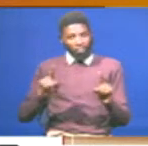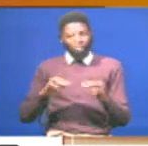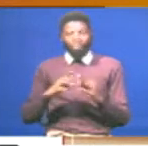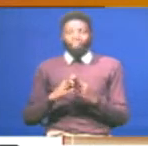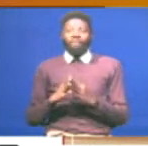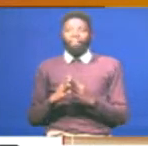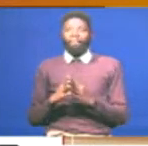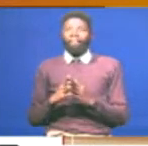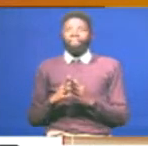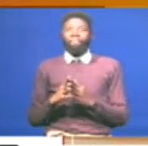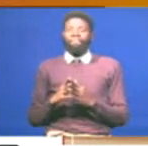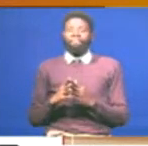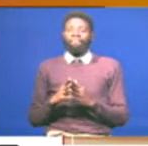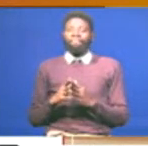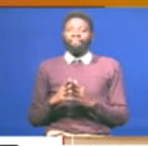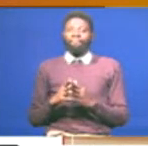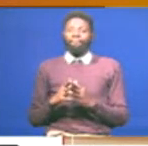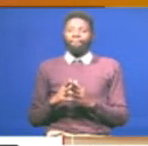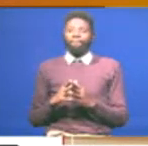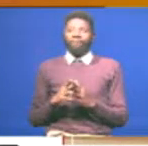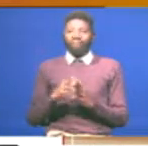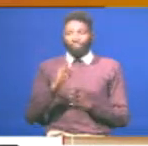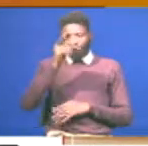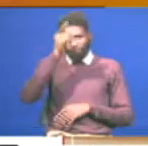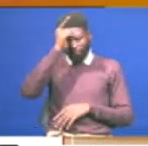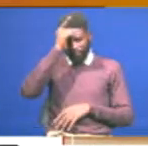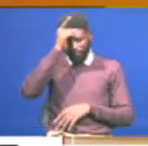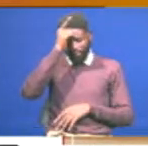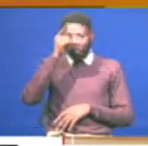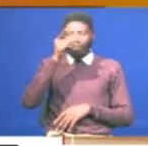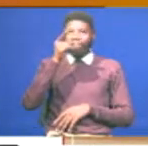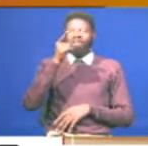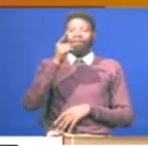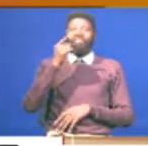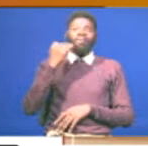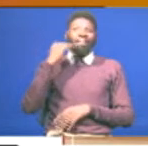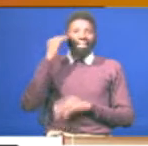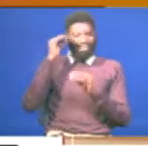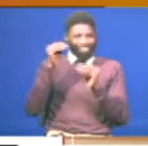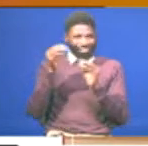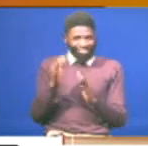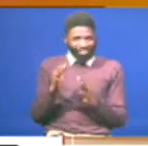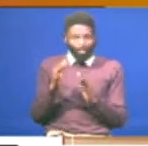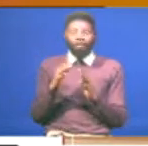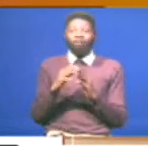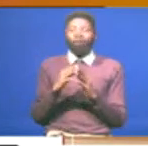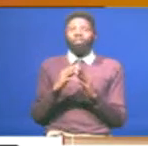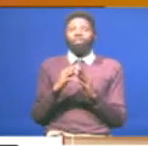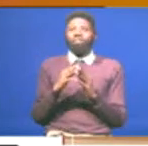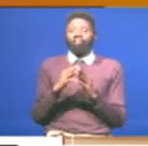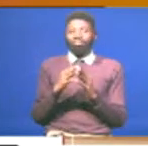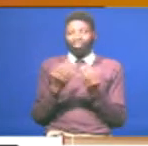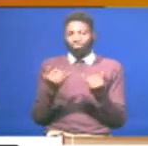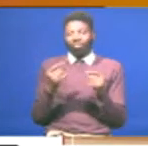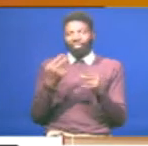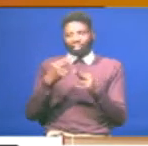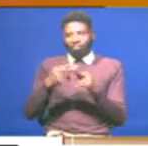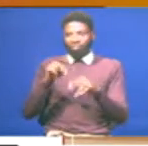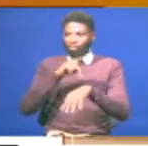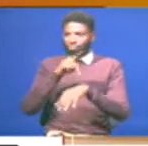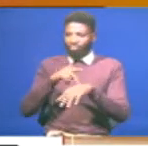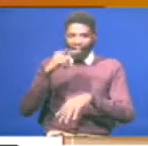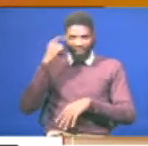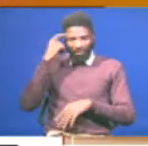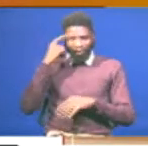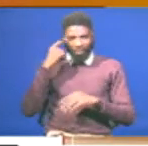a rural headmaster then, as they were called, now I think principals, didn't think anybody would get marks to go